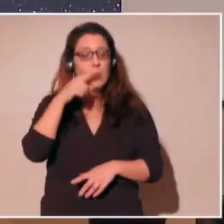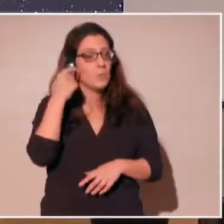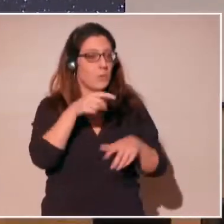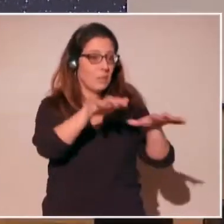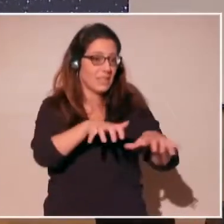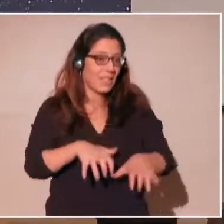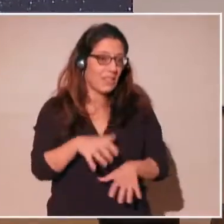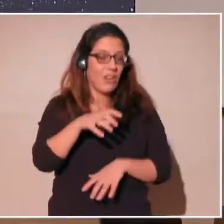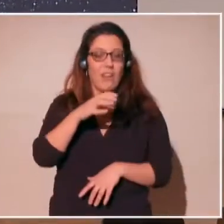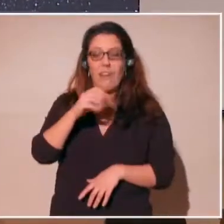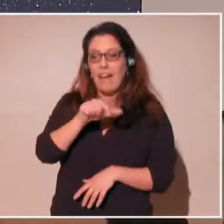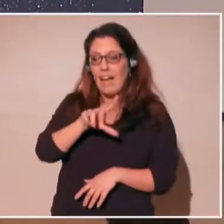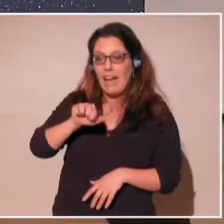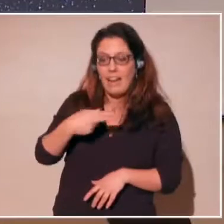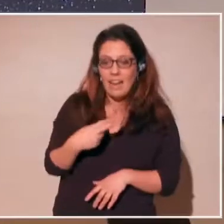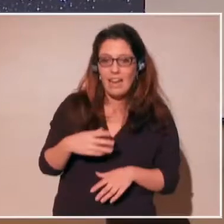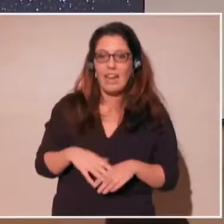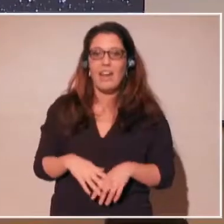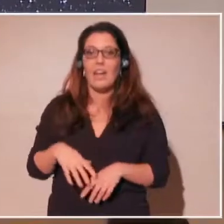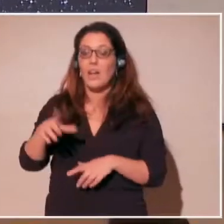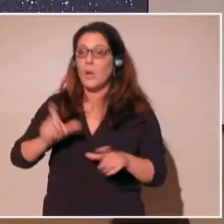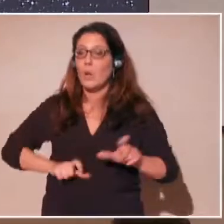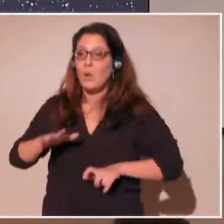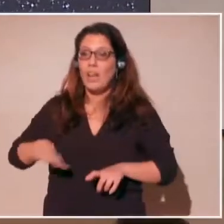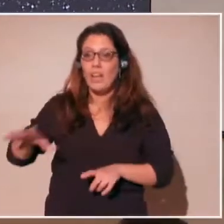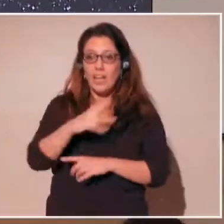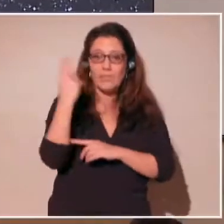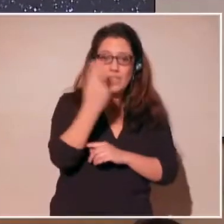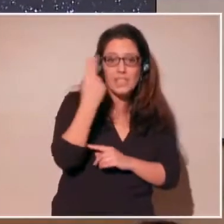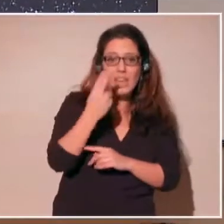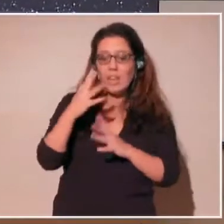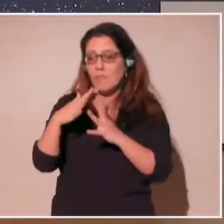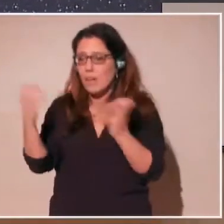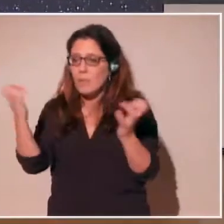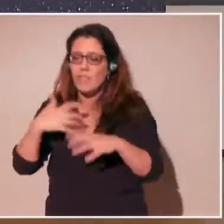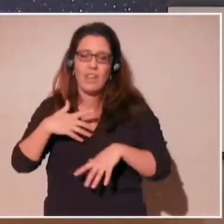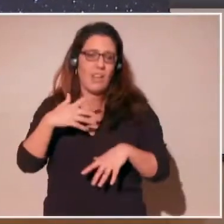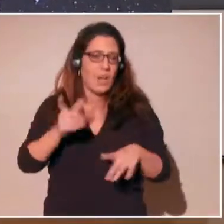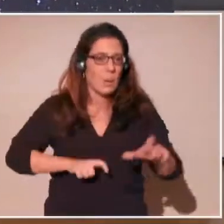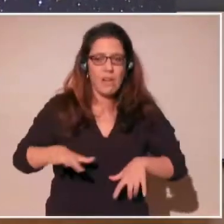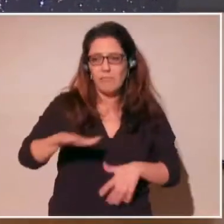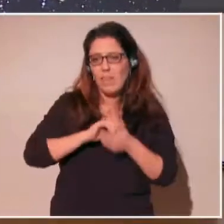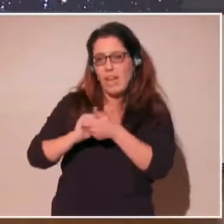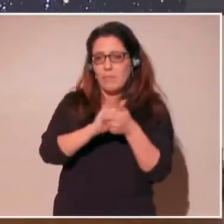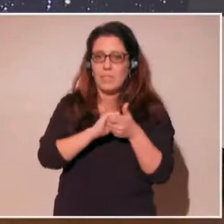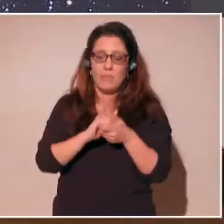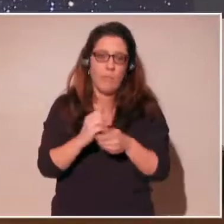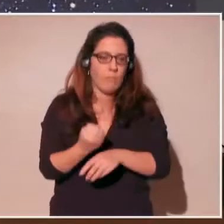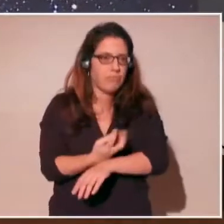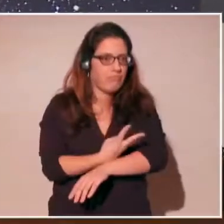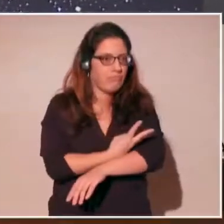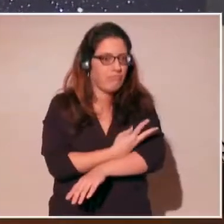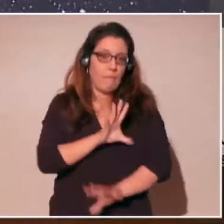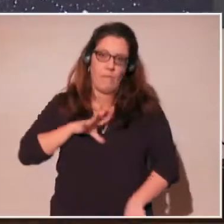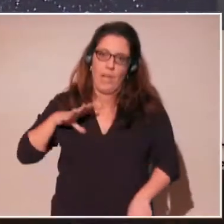Commissioner, dear Alan, dear colleagues from universities, dear colleagues, dear friends. It is with